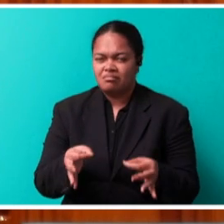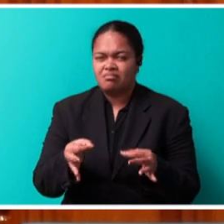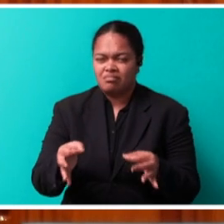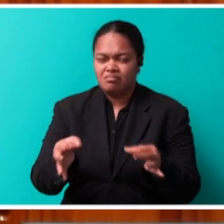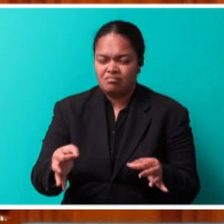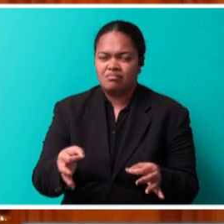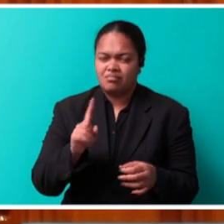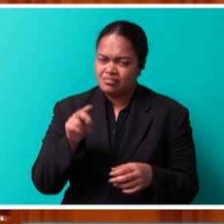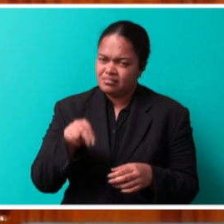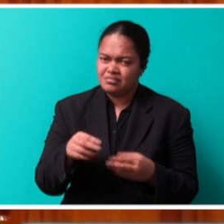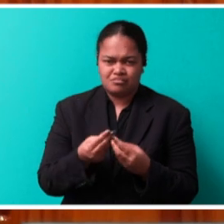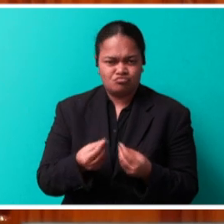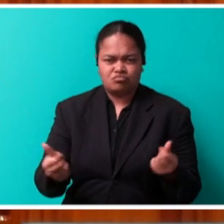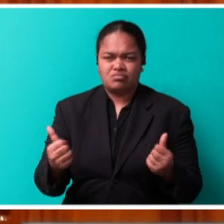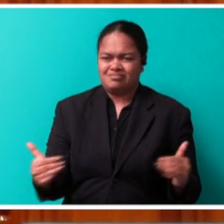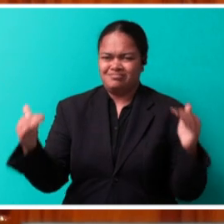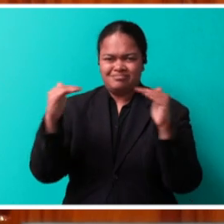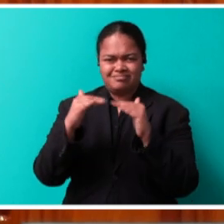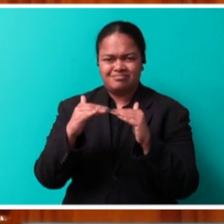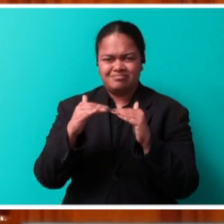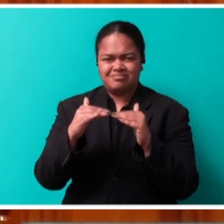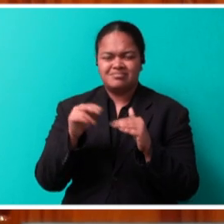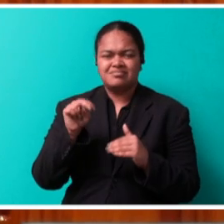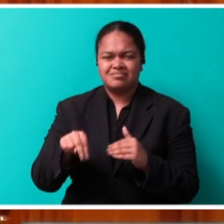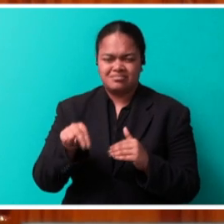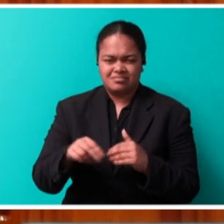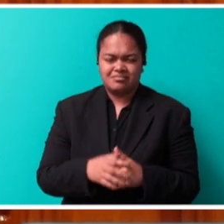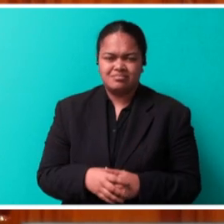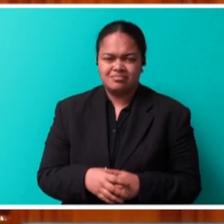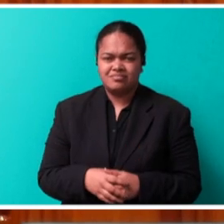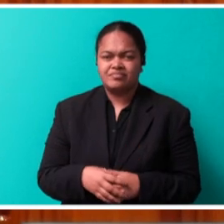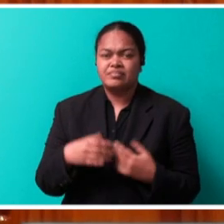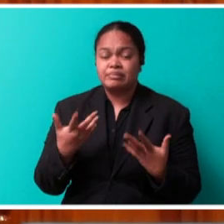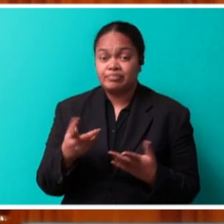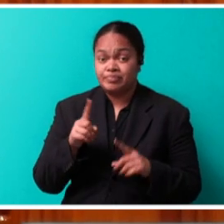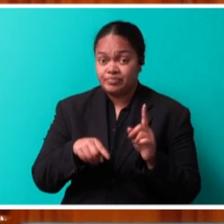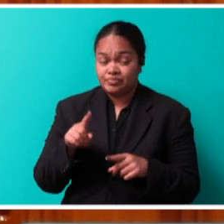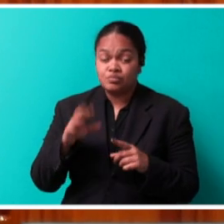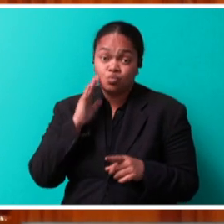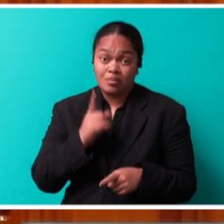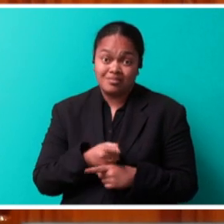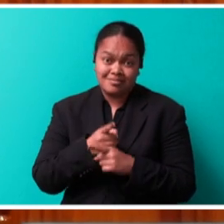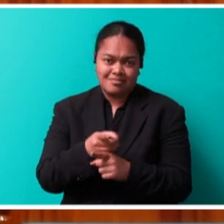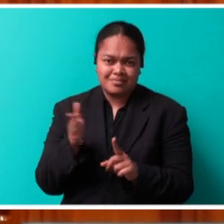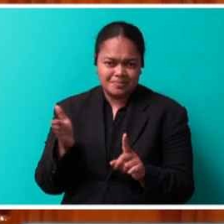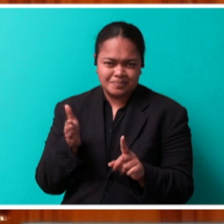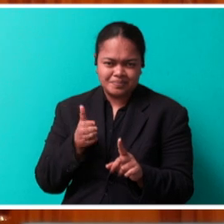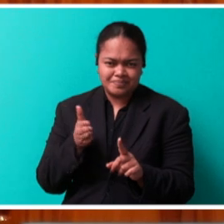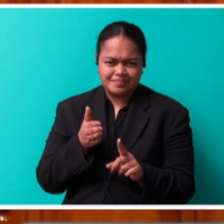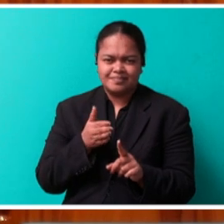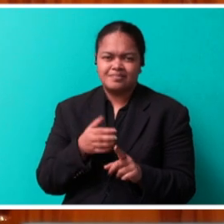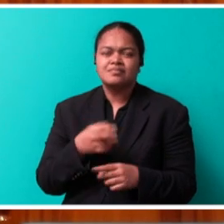needs. Fourth, we will need to pursue diversification, and diversification will be guided by proposals